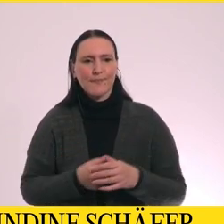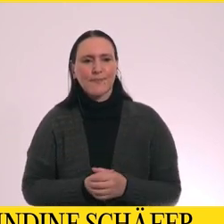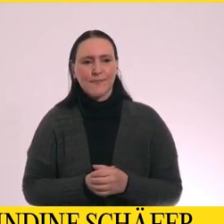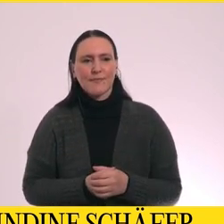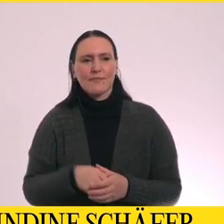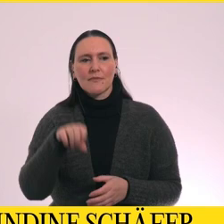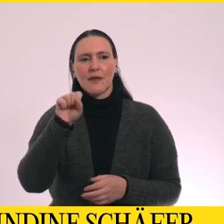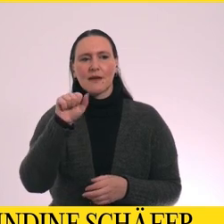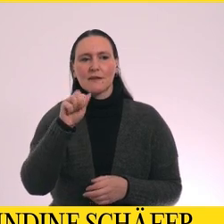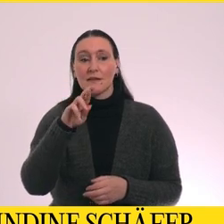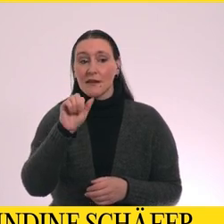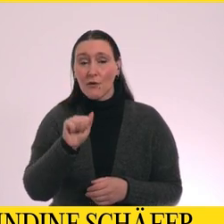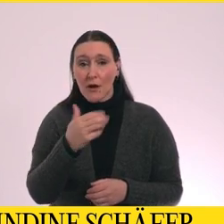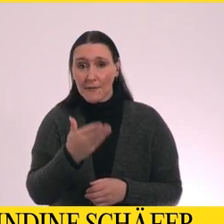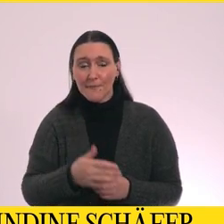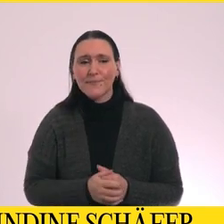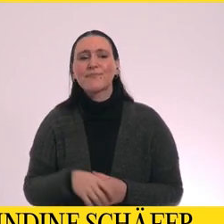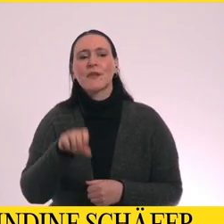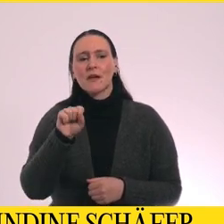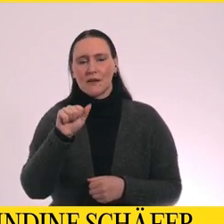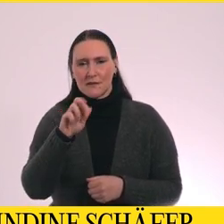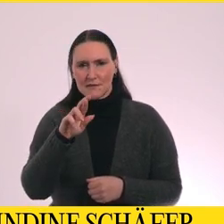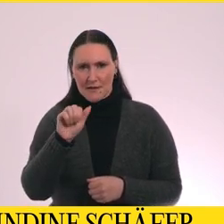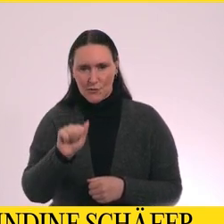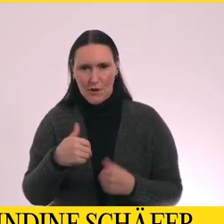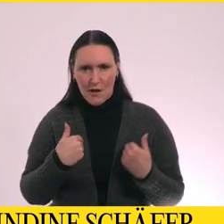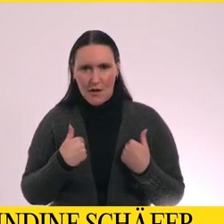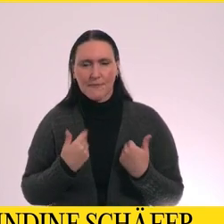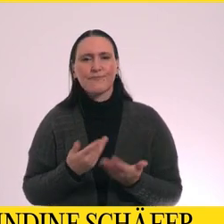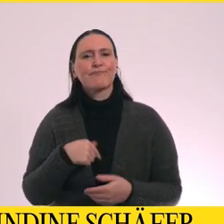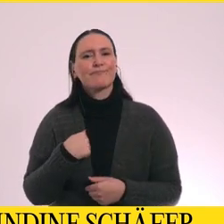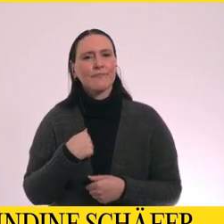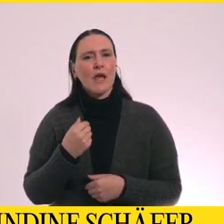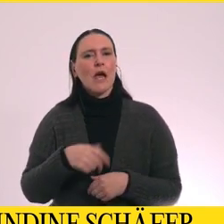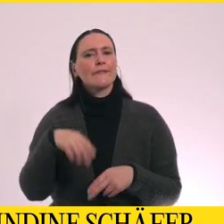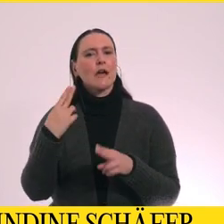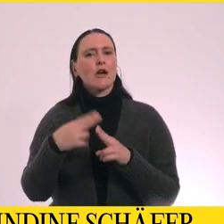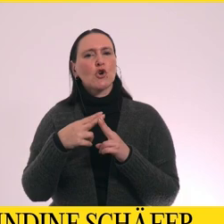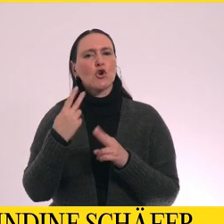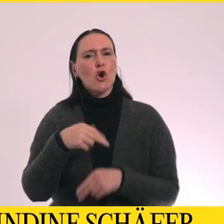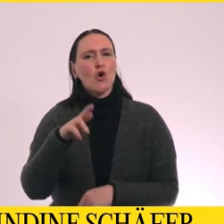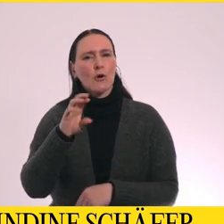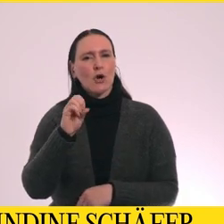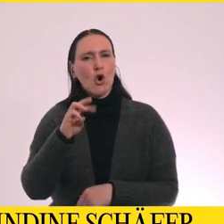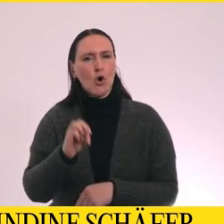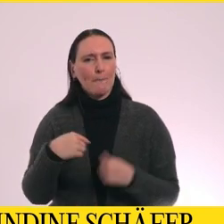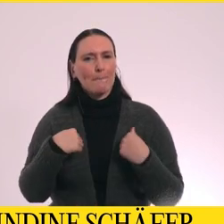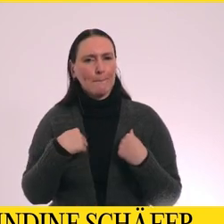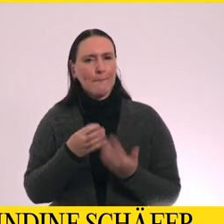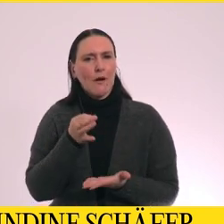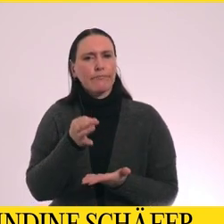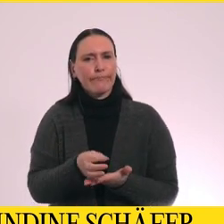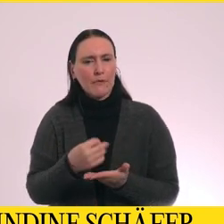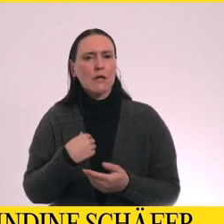for this space. I'm Sara Alberani. I'm based in Rome, but I'm an independent curator,